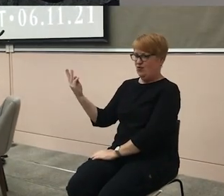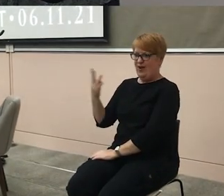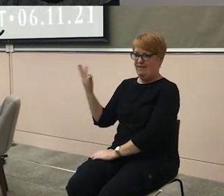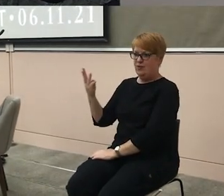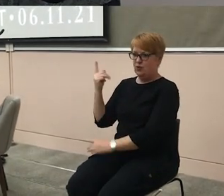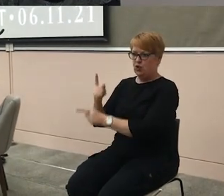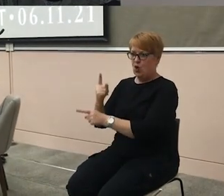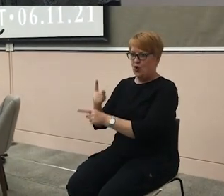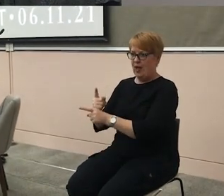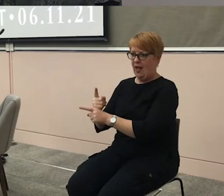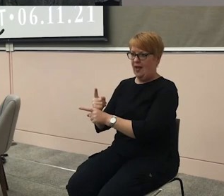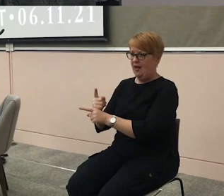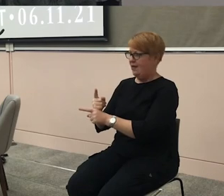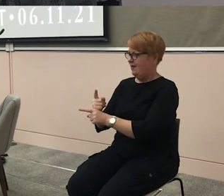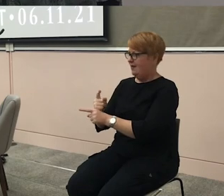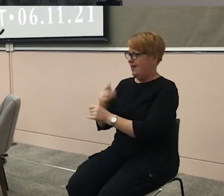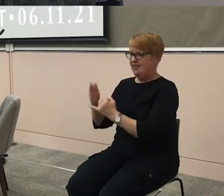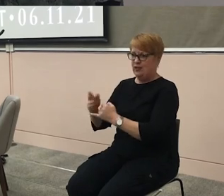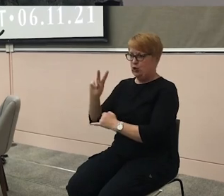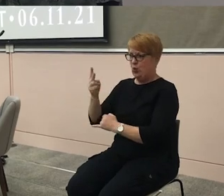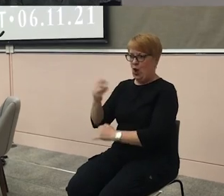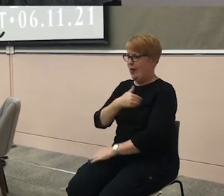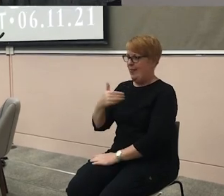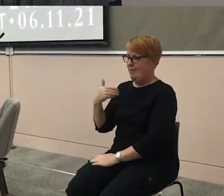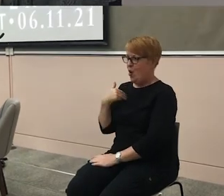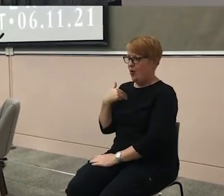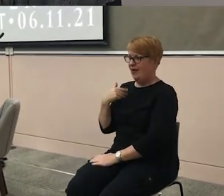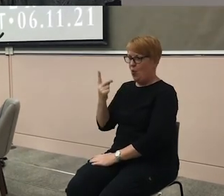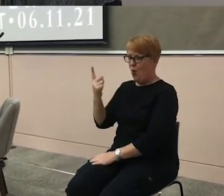day before the opening. I don't even remember when it was, the day before filming, maybe. The day before filming.